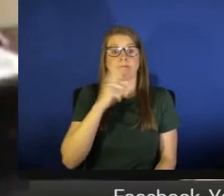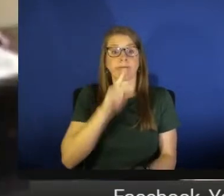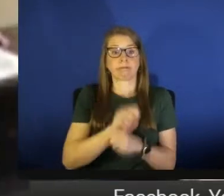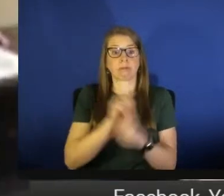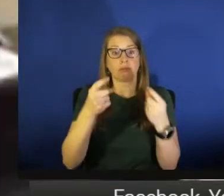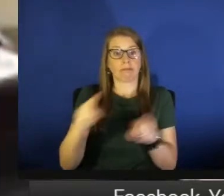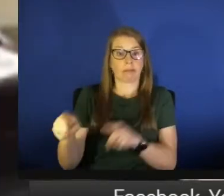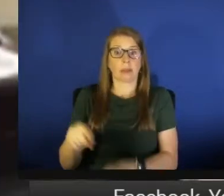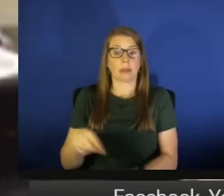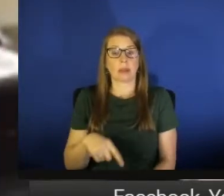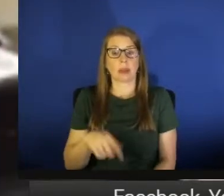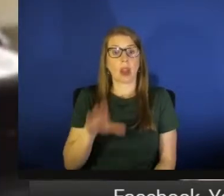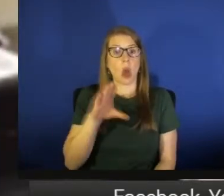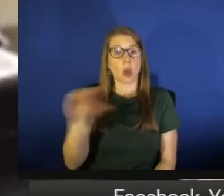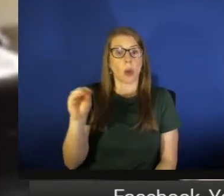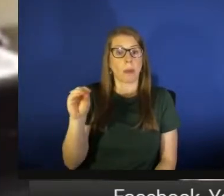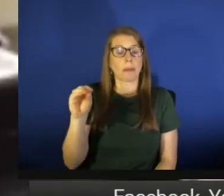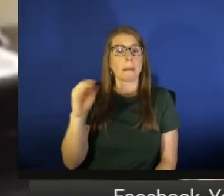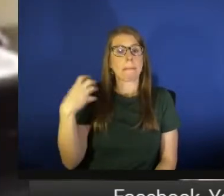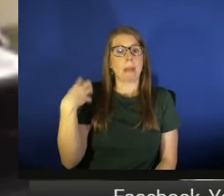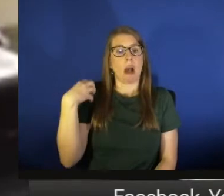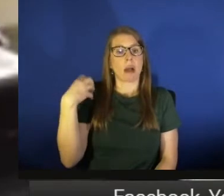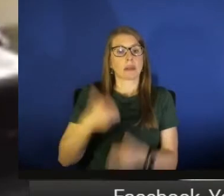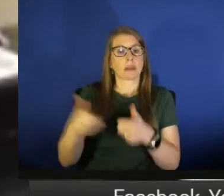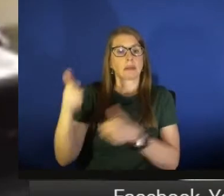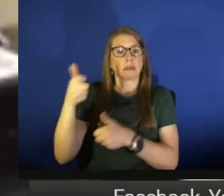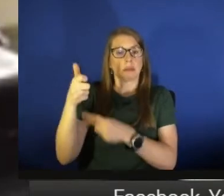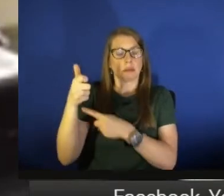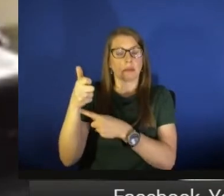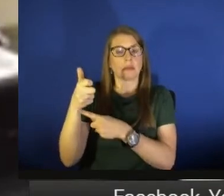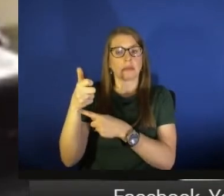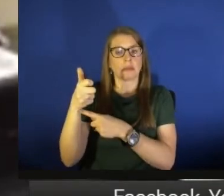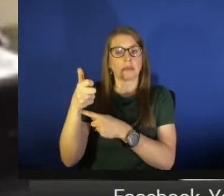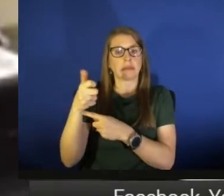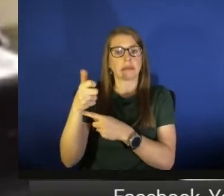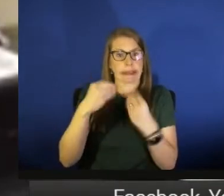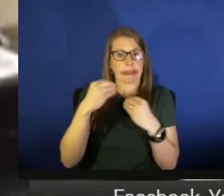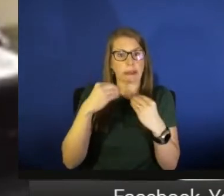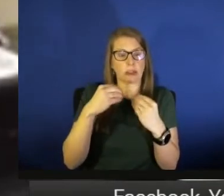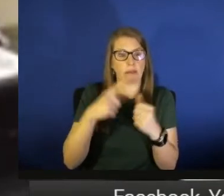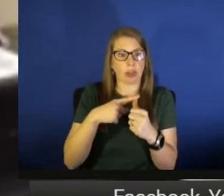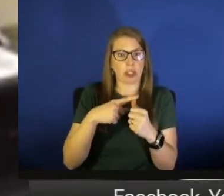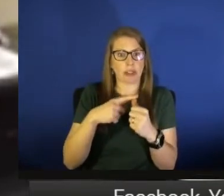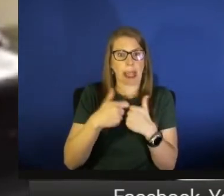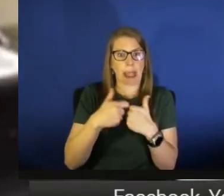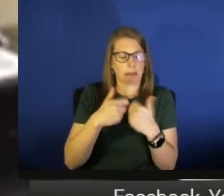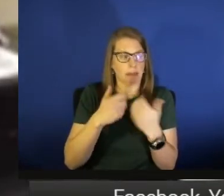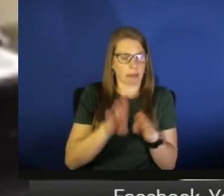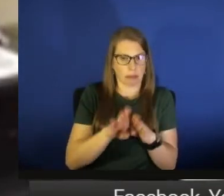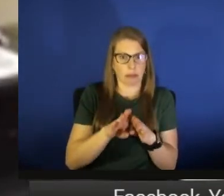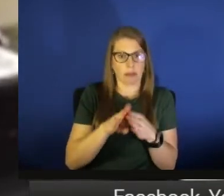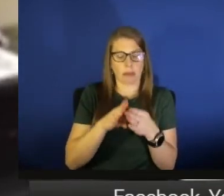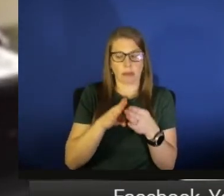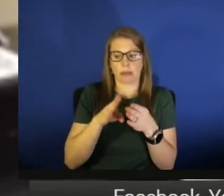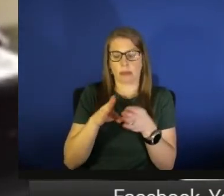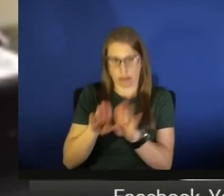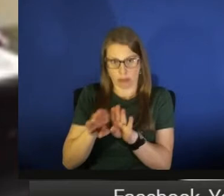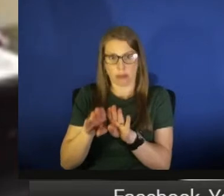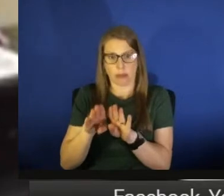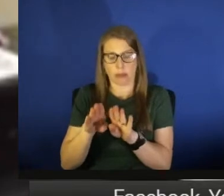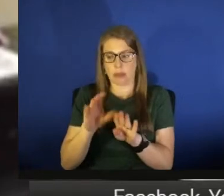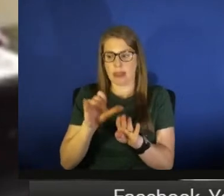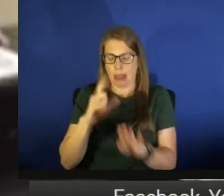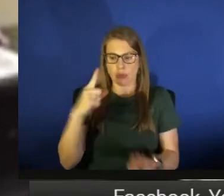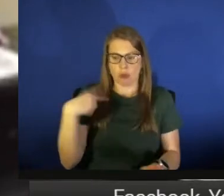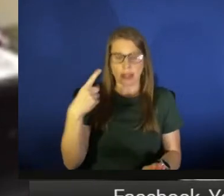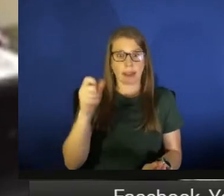Yeah, my corporate boss was in town and we were having dinner and they started shutting down the first games, and that was crazy.